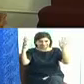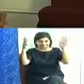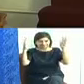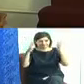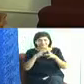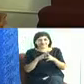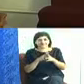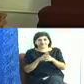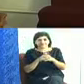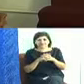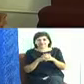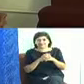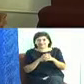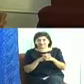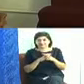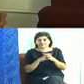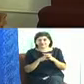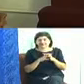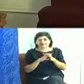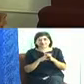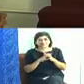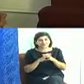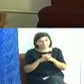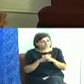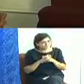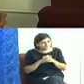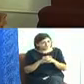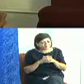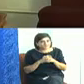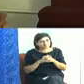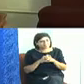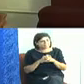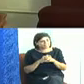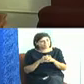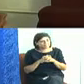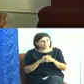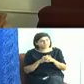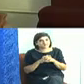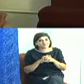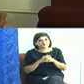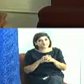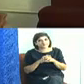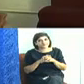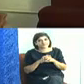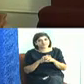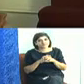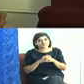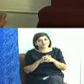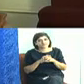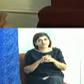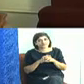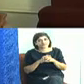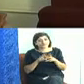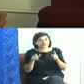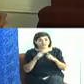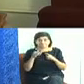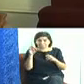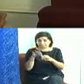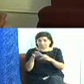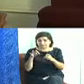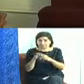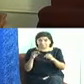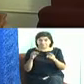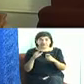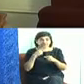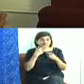You can love on me or hate on me or wherever you are, but I'm so glad when I heard he was coming, you voted me, and I was so glad. My